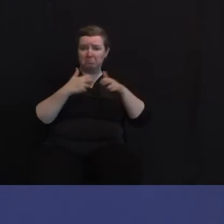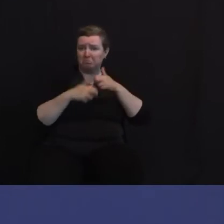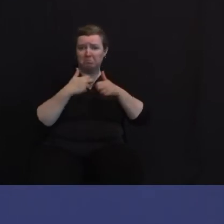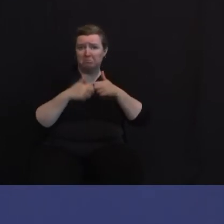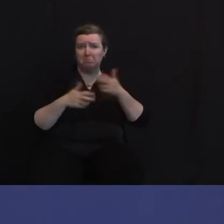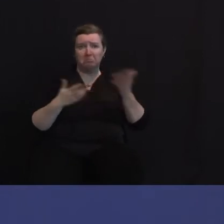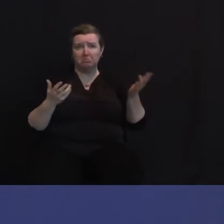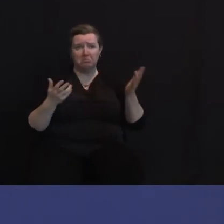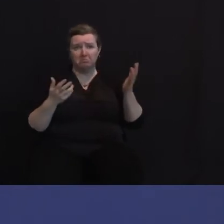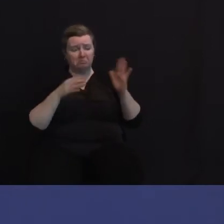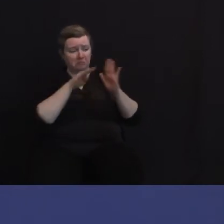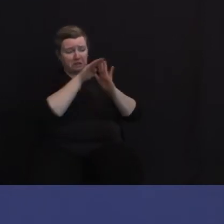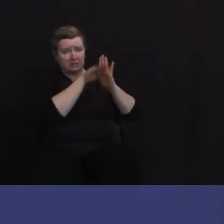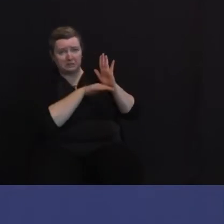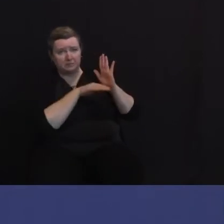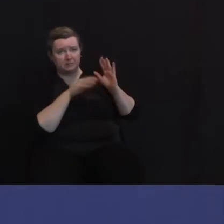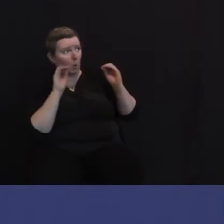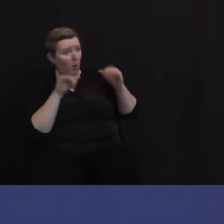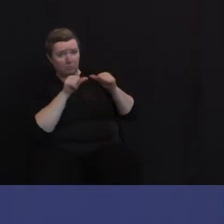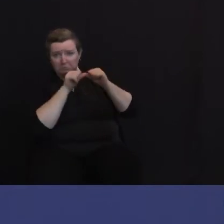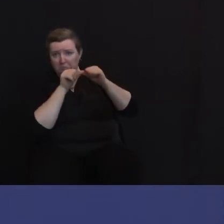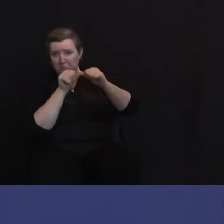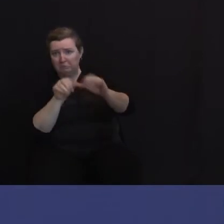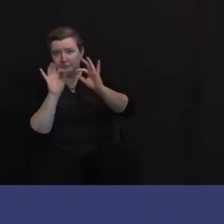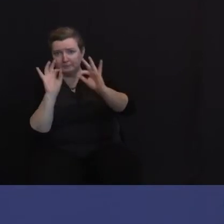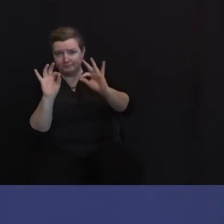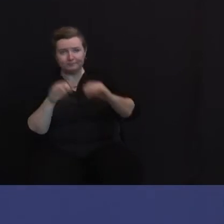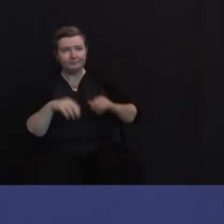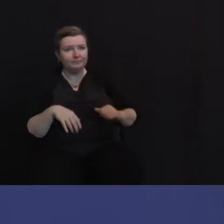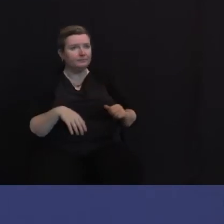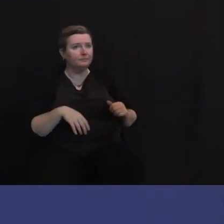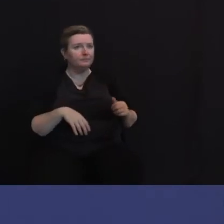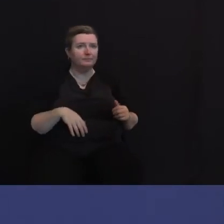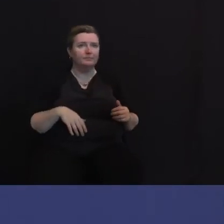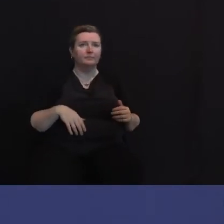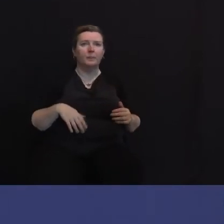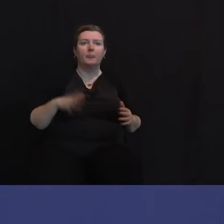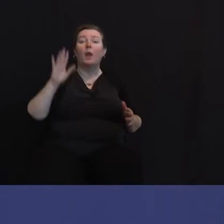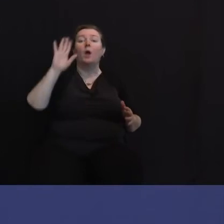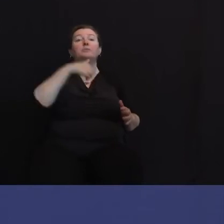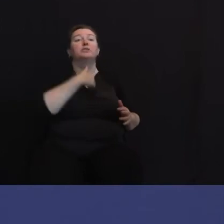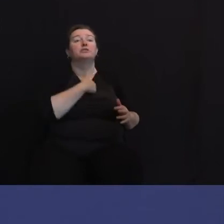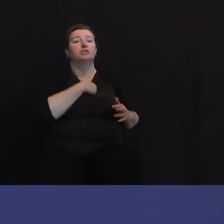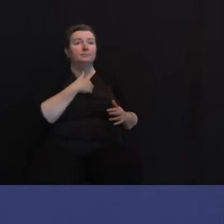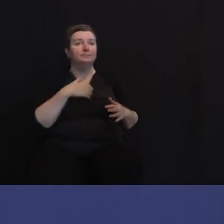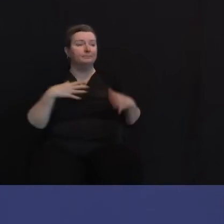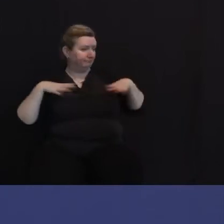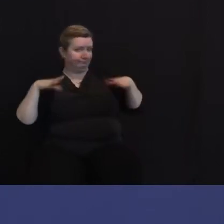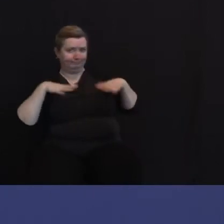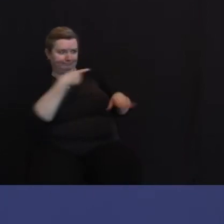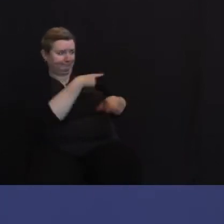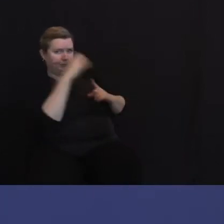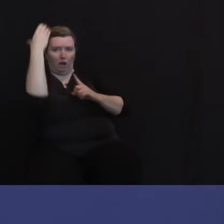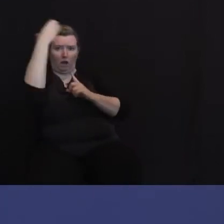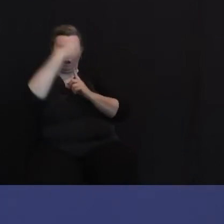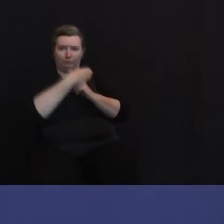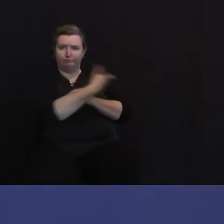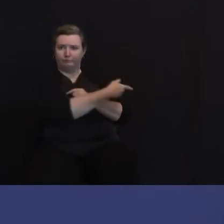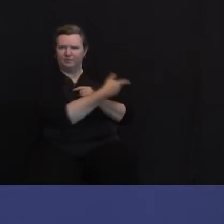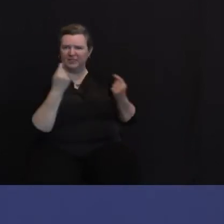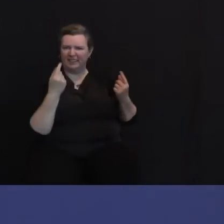which I hope it stays that way. But please, welcome and thank you for everything. Oh, sorry, I have to say one thing. Pat is wearing the same